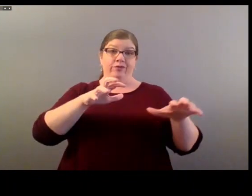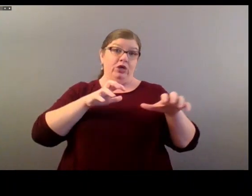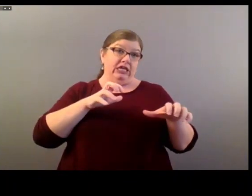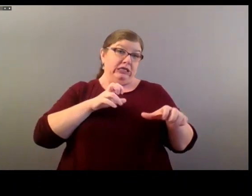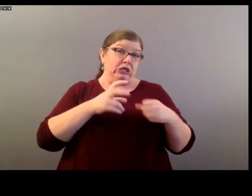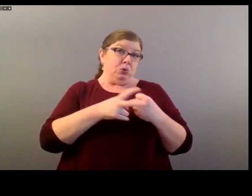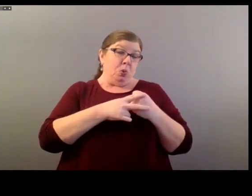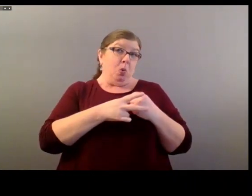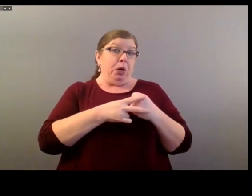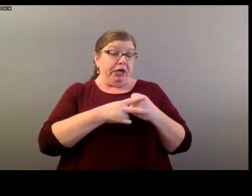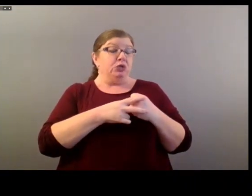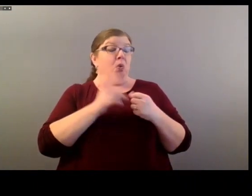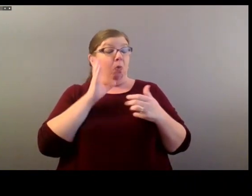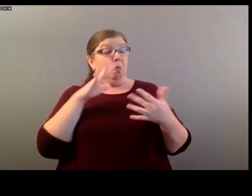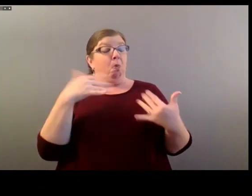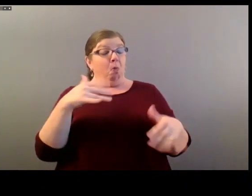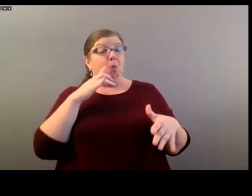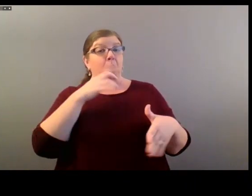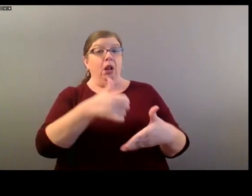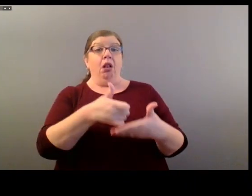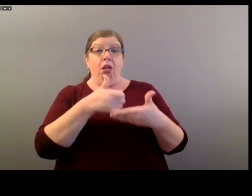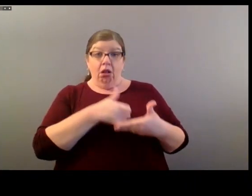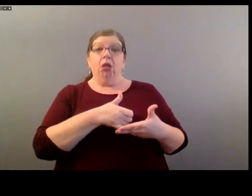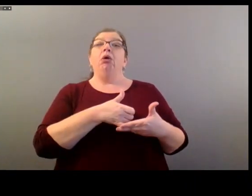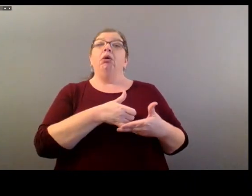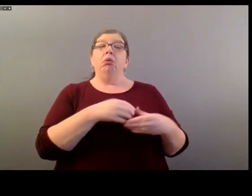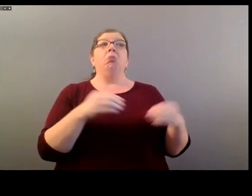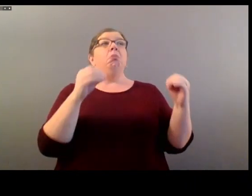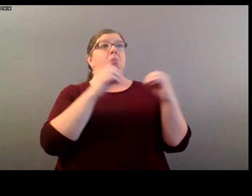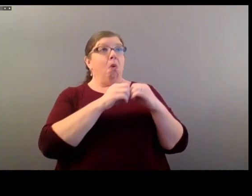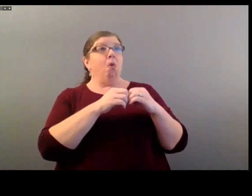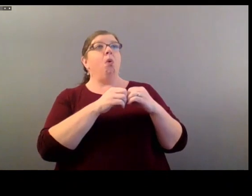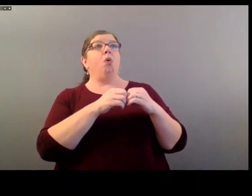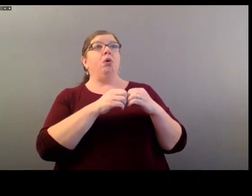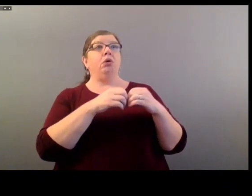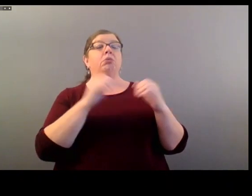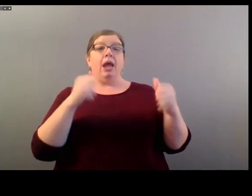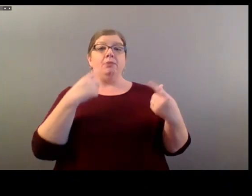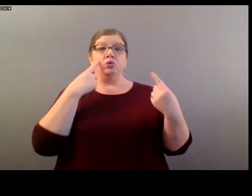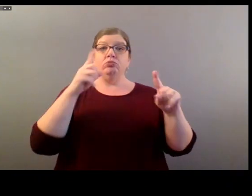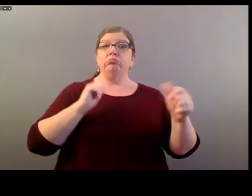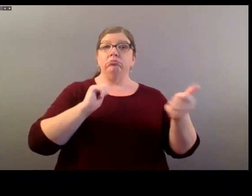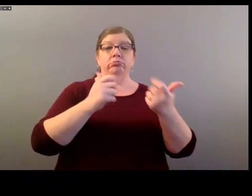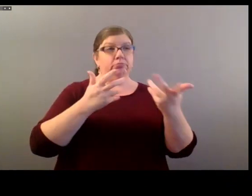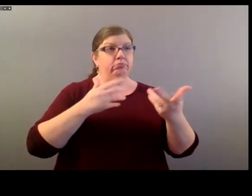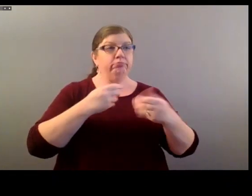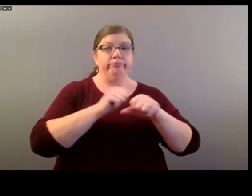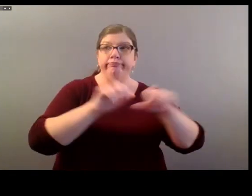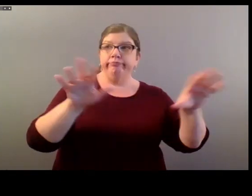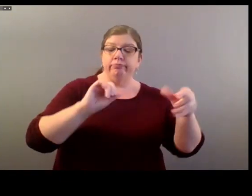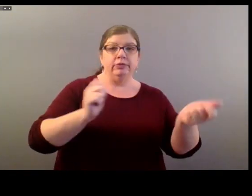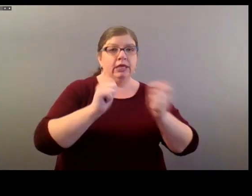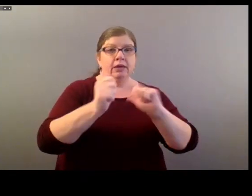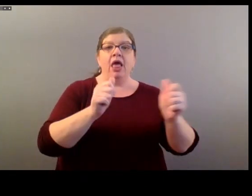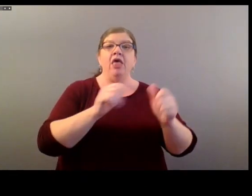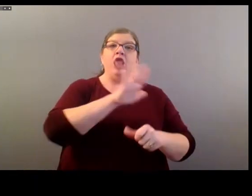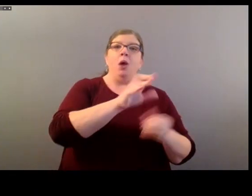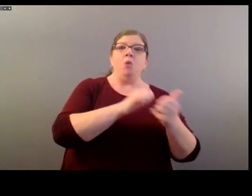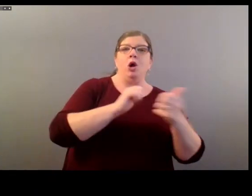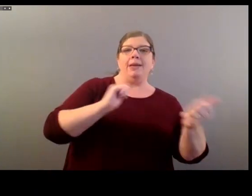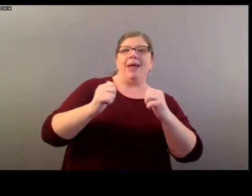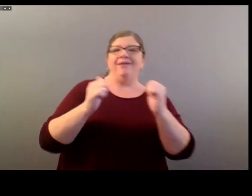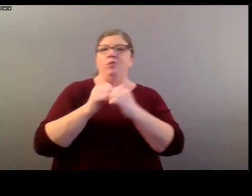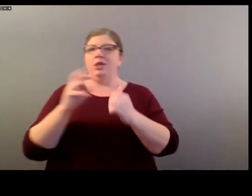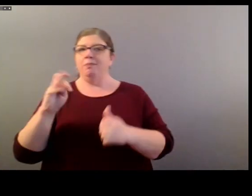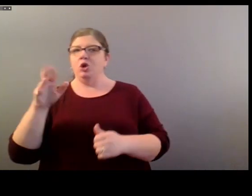storage, it will make it more competitive against Moderna, who doesn't have this